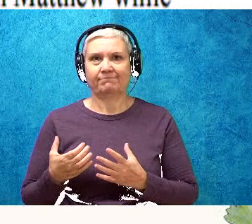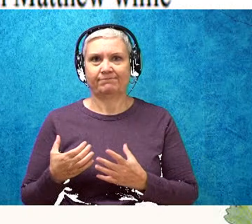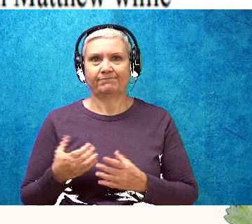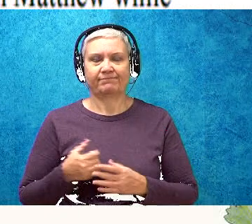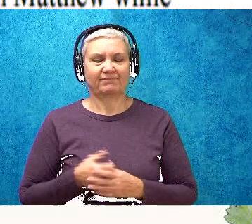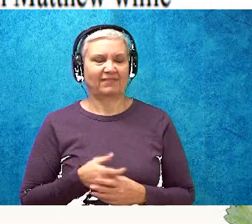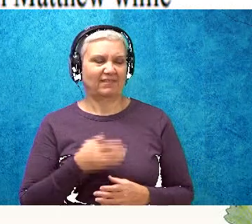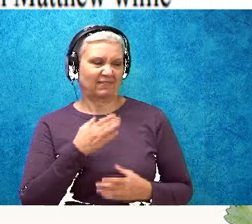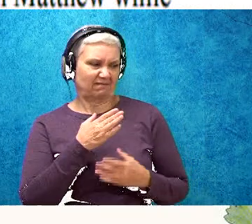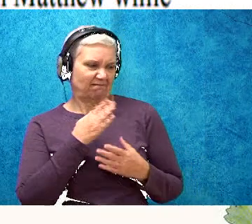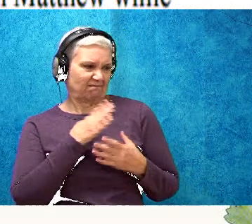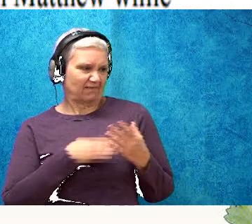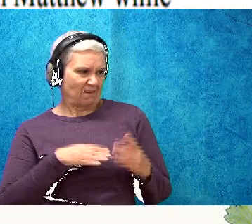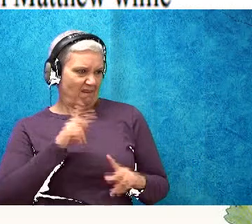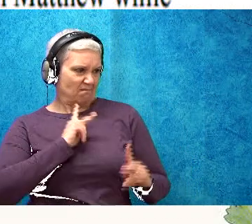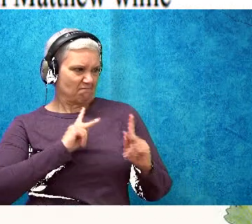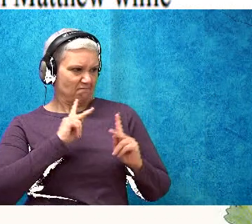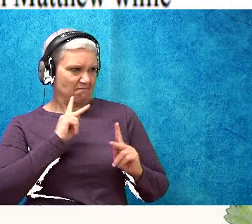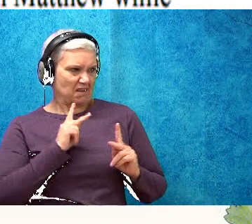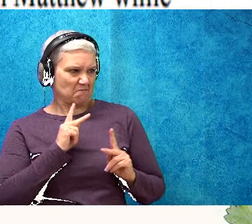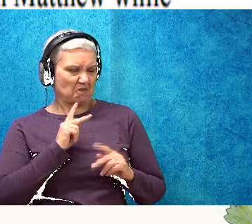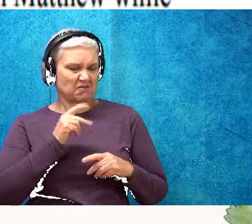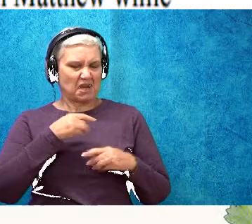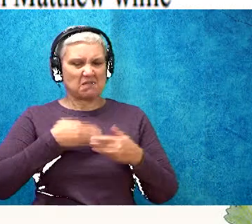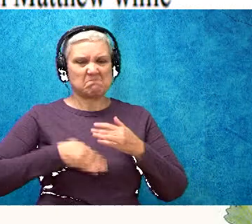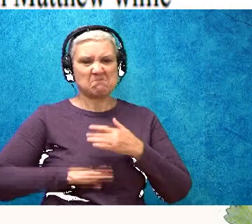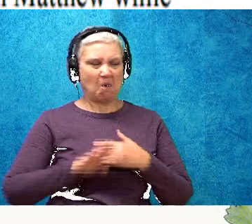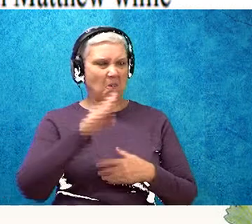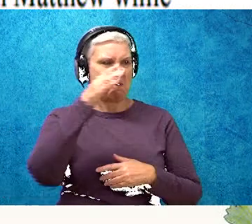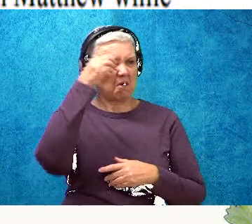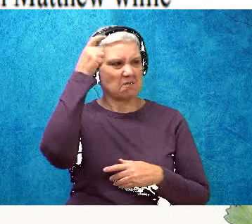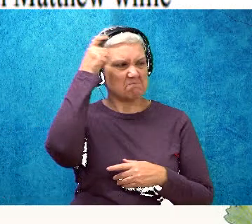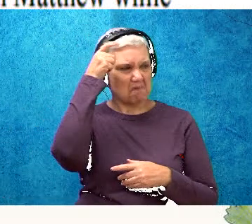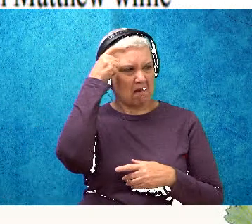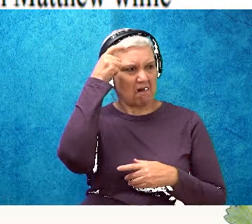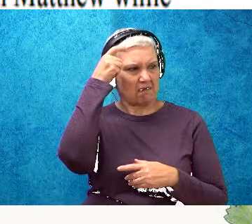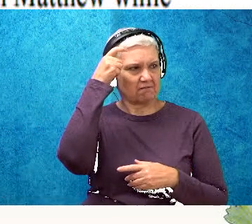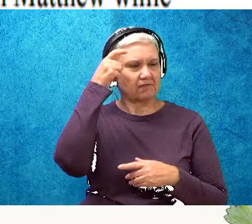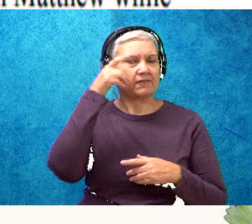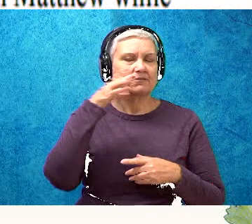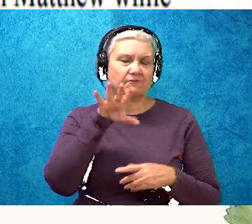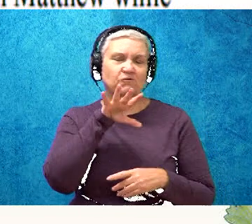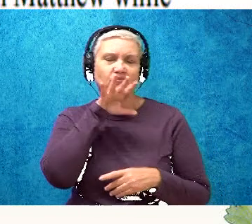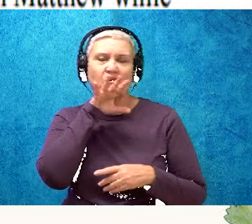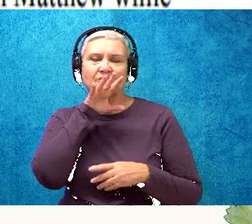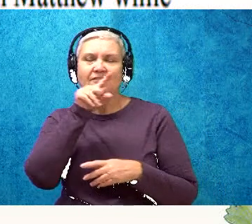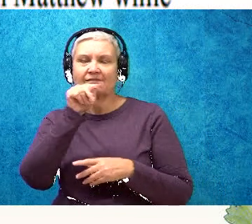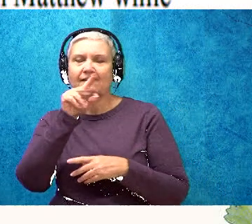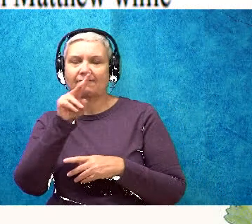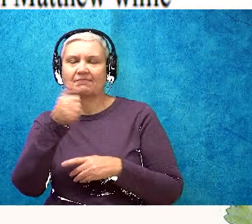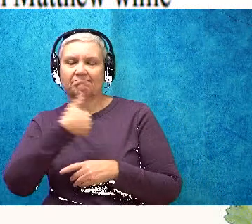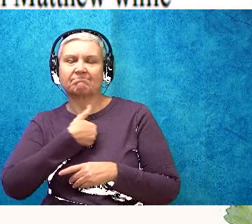just born smart, he told himself later as he watched TV on the couch. He had not